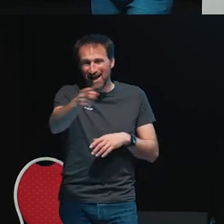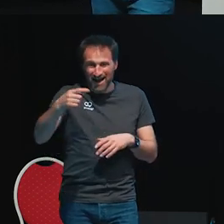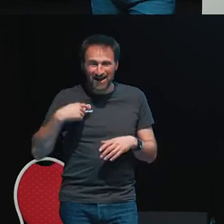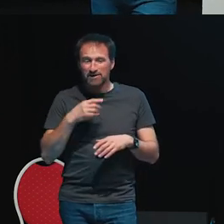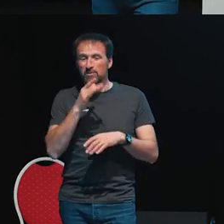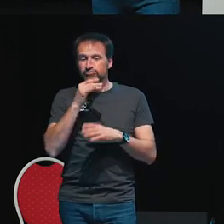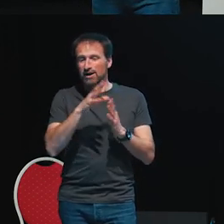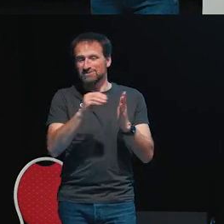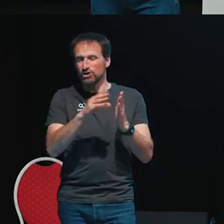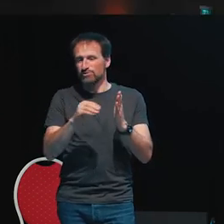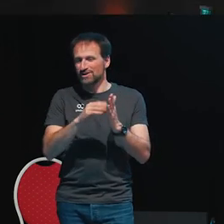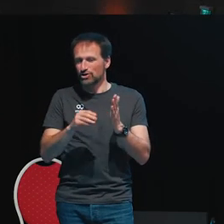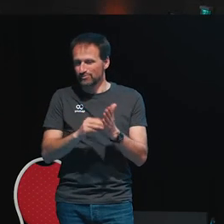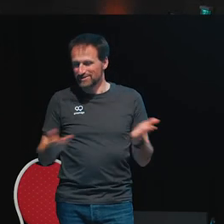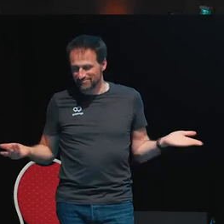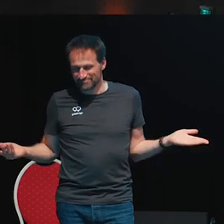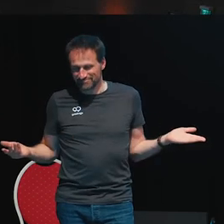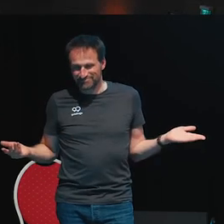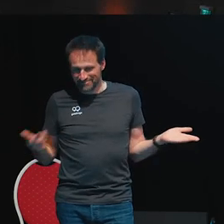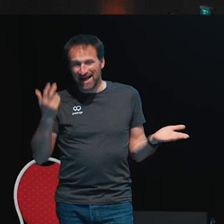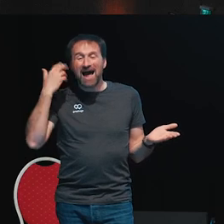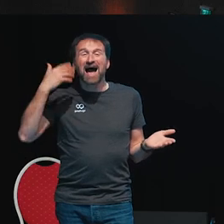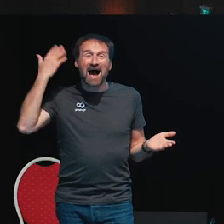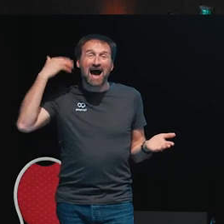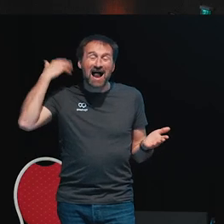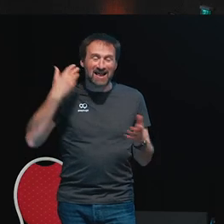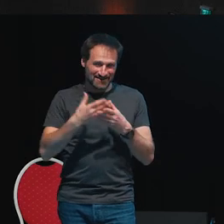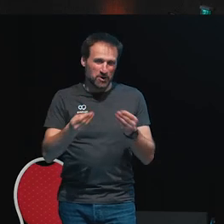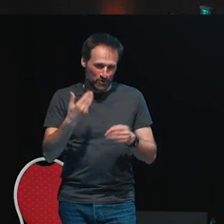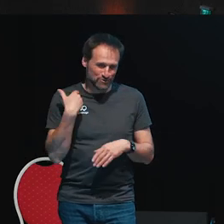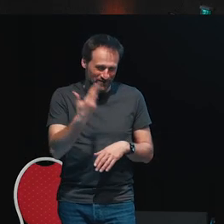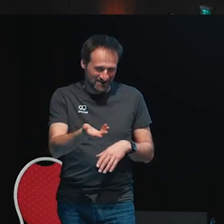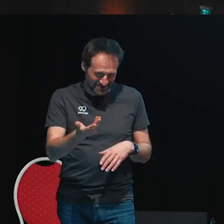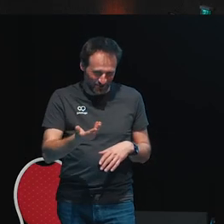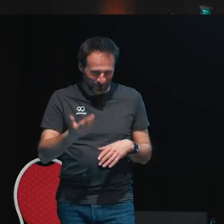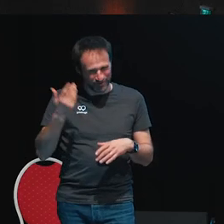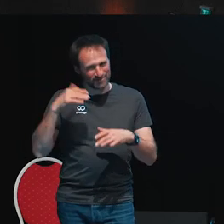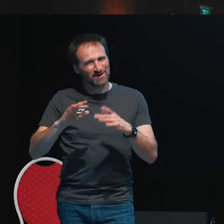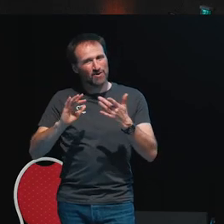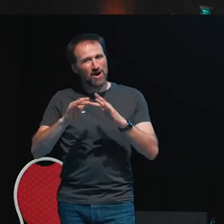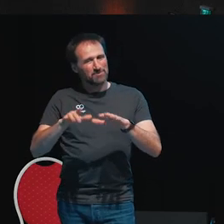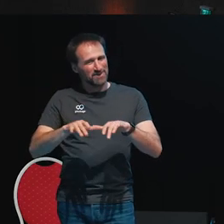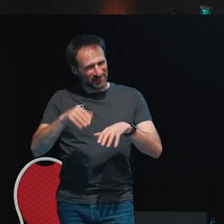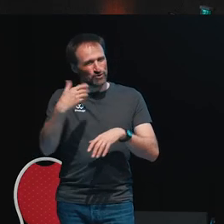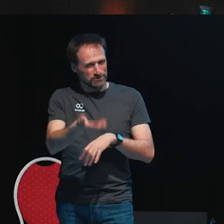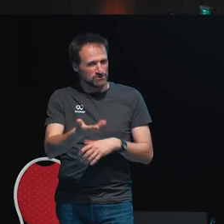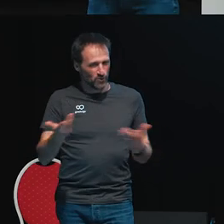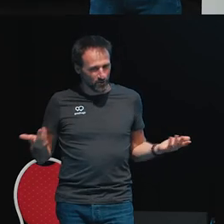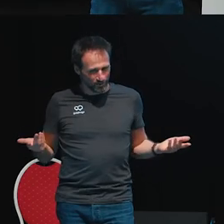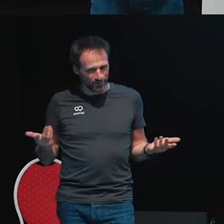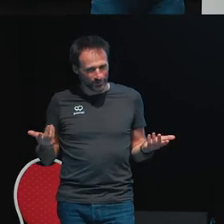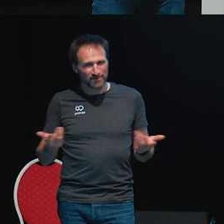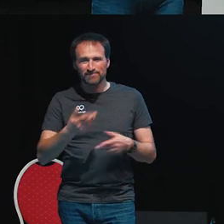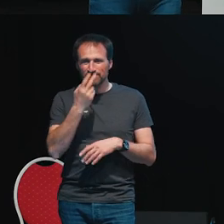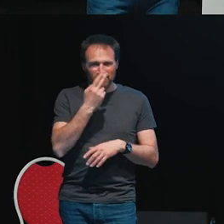So he was explaining that this is the old way that they were developing the web. They're trying to figure out the web. It was how it